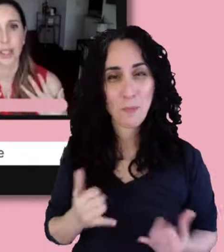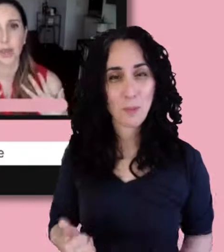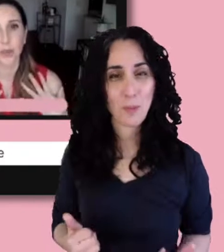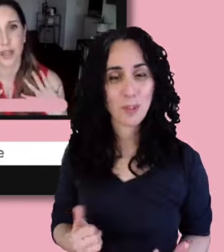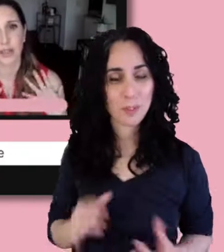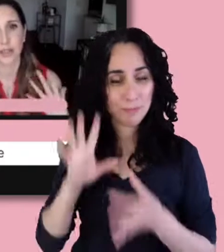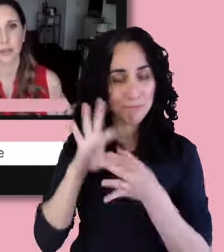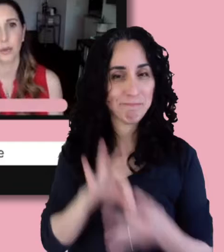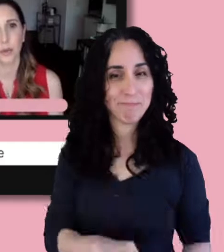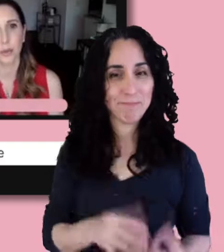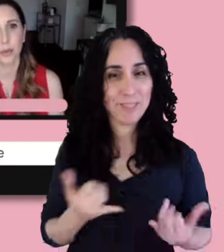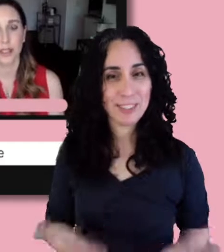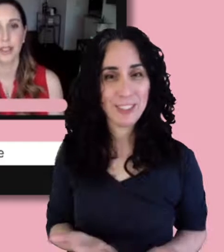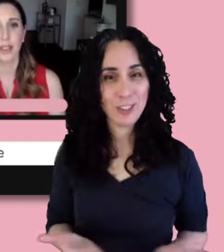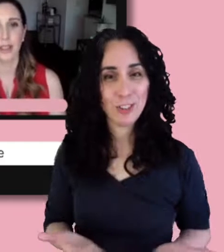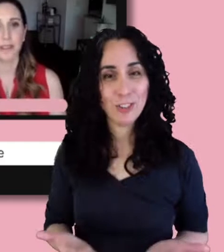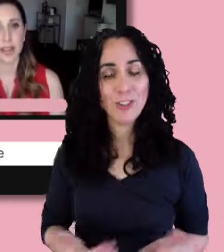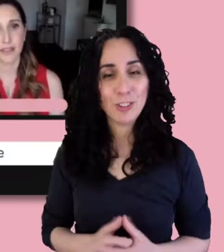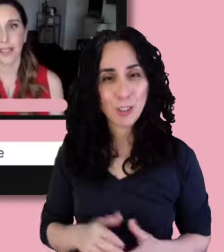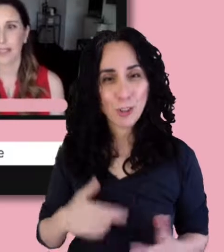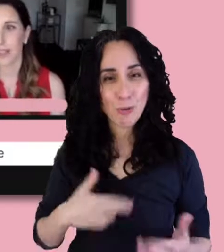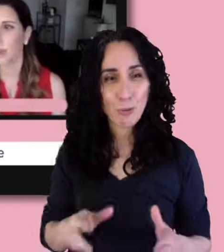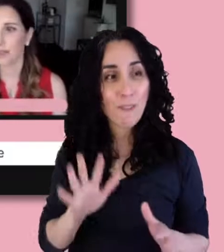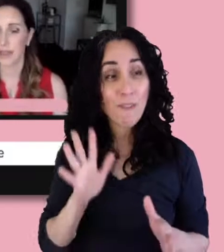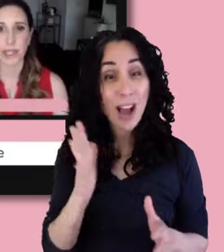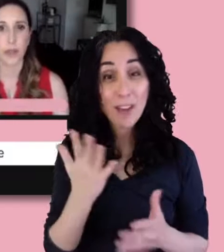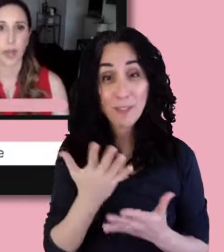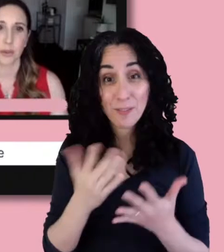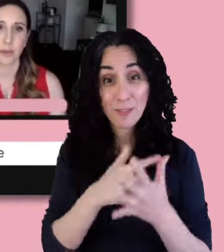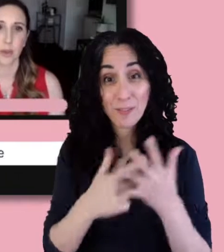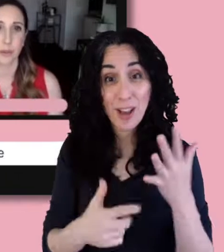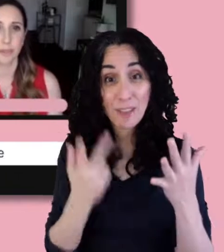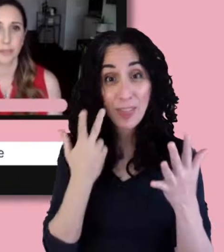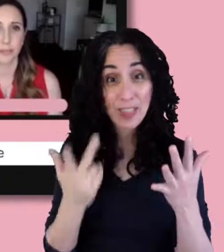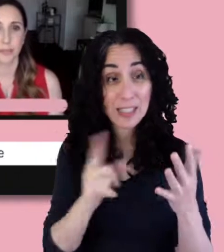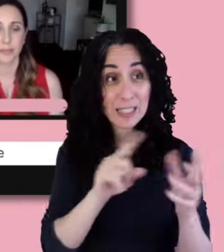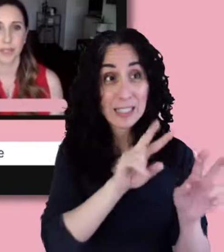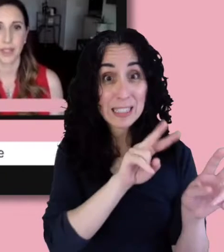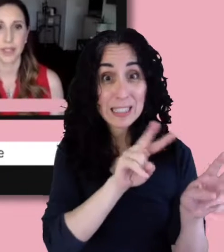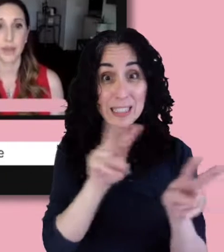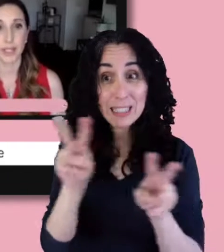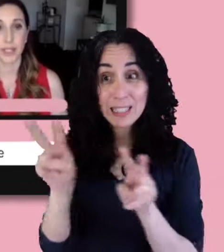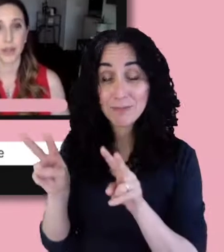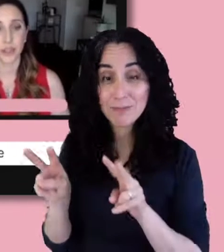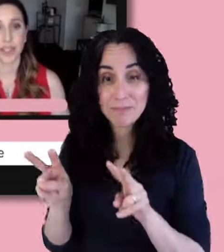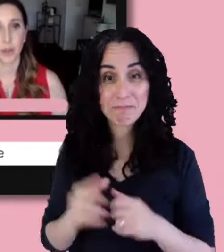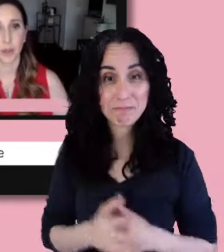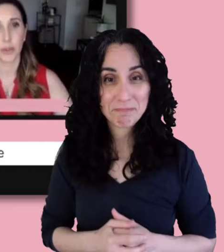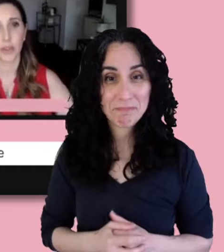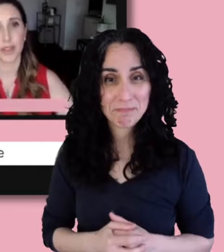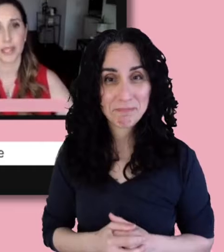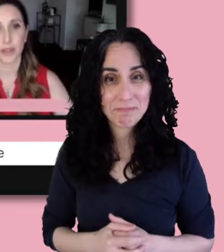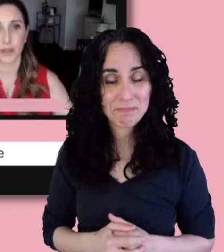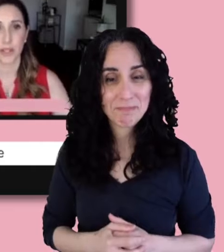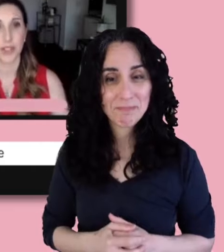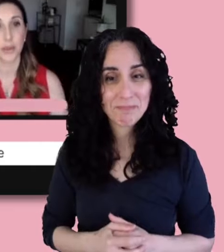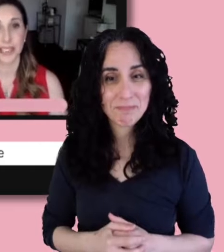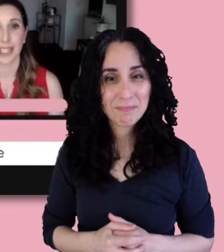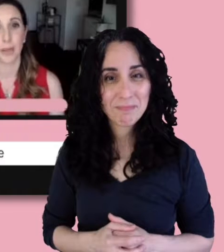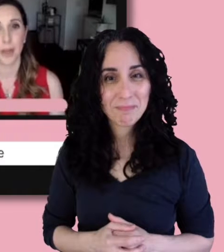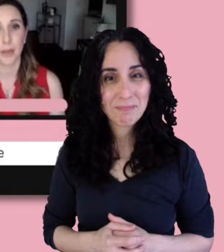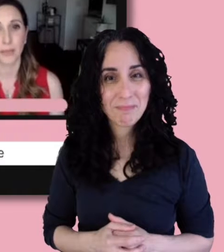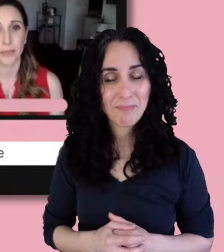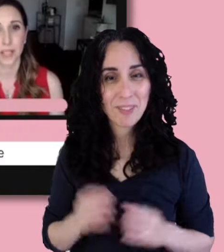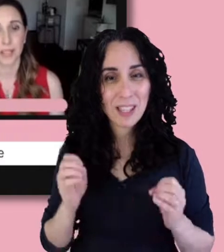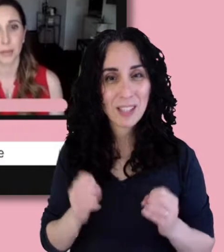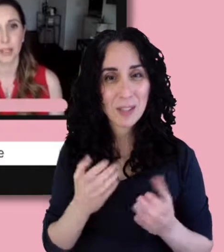body, be present in the room. Yes. 5 things that you can see around the room. You can usually, while we're doing this exercise, you would name